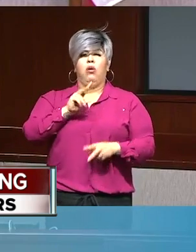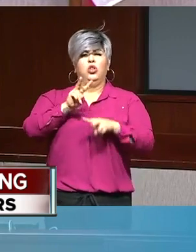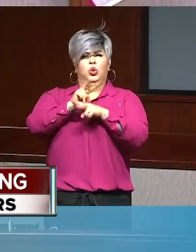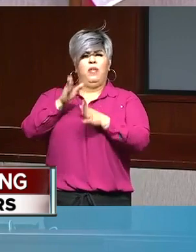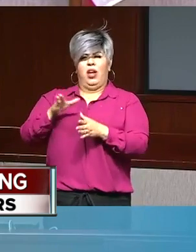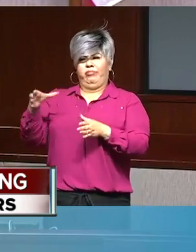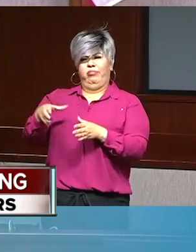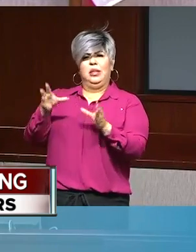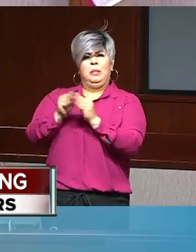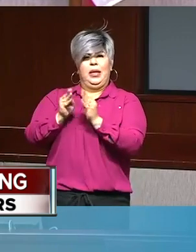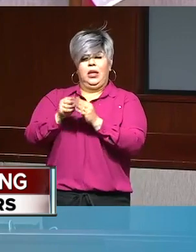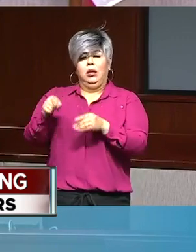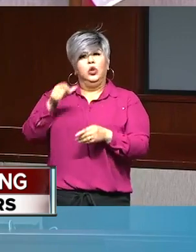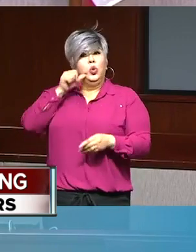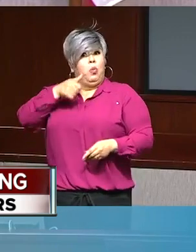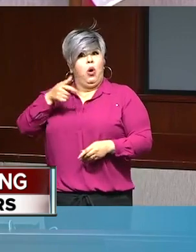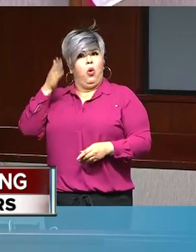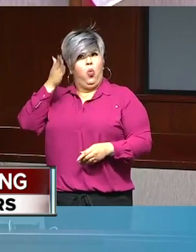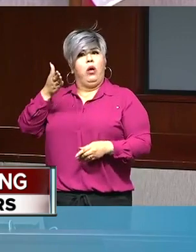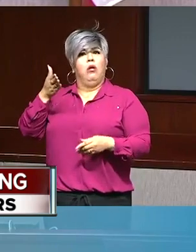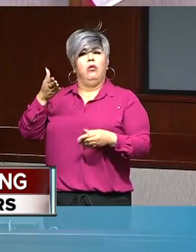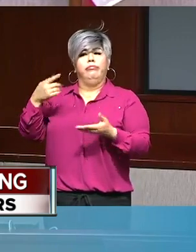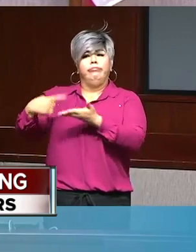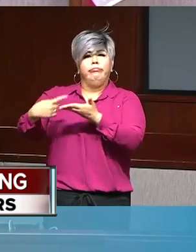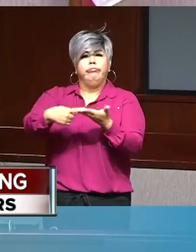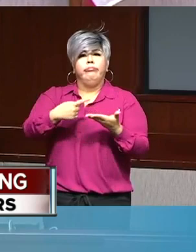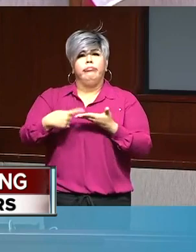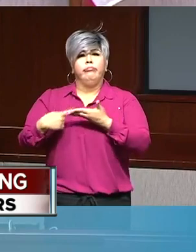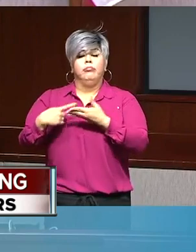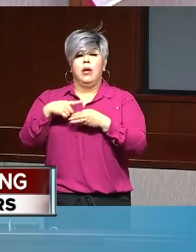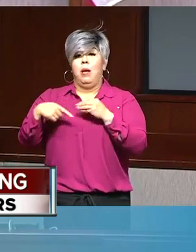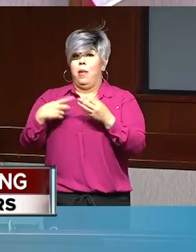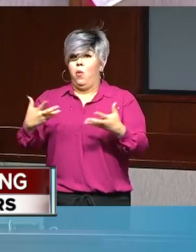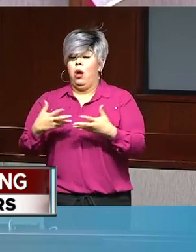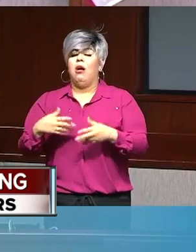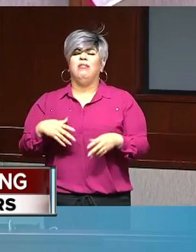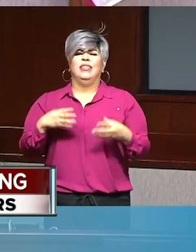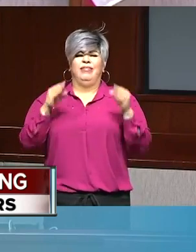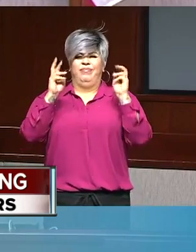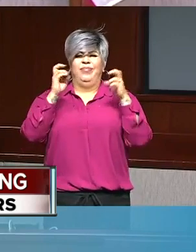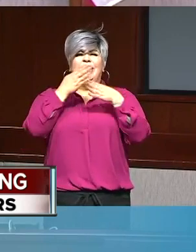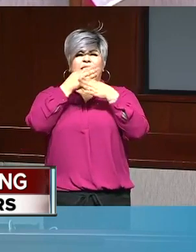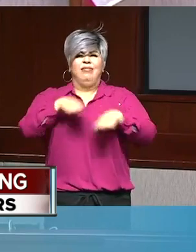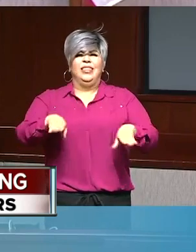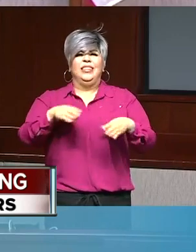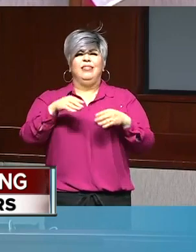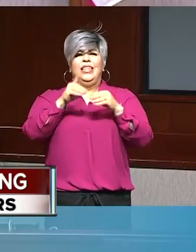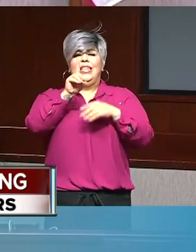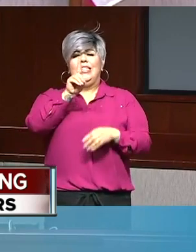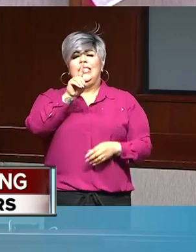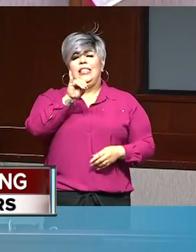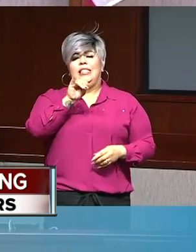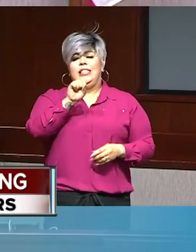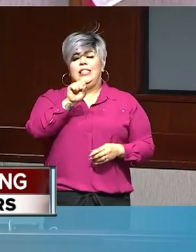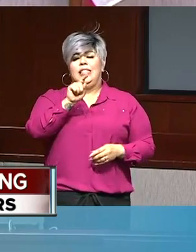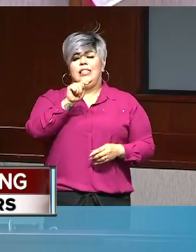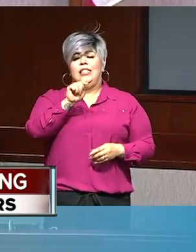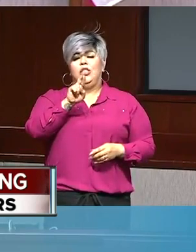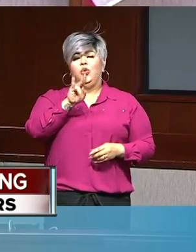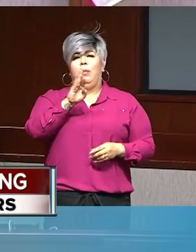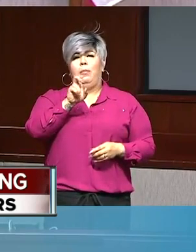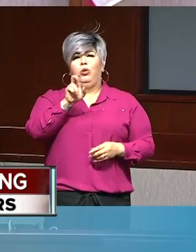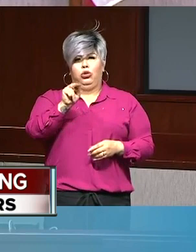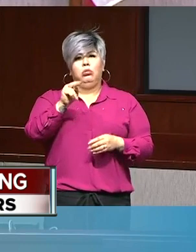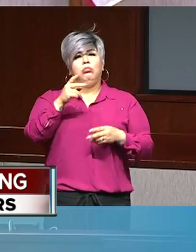be hearing recommendation and discussing a distribution program for PPE. This is personal protective